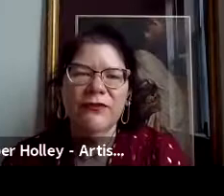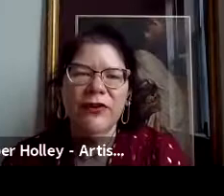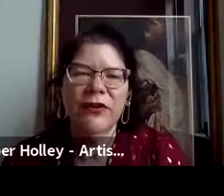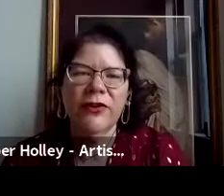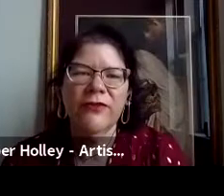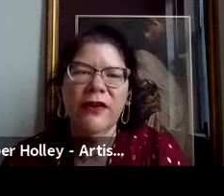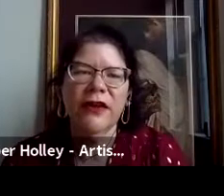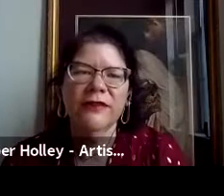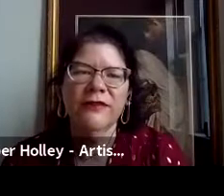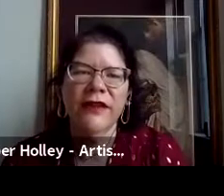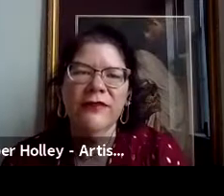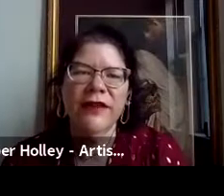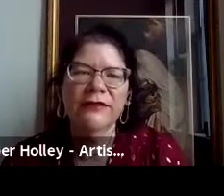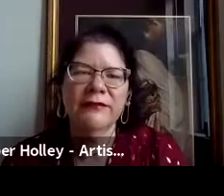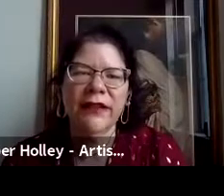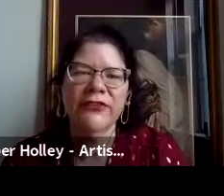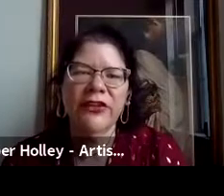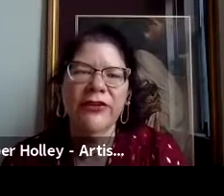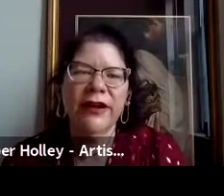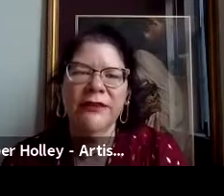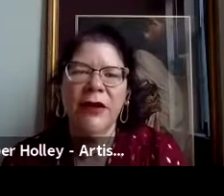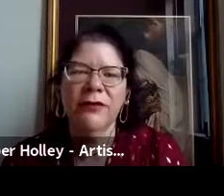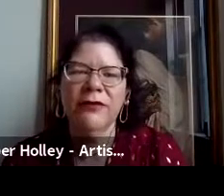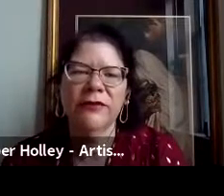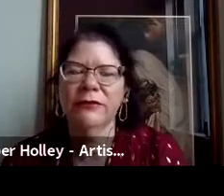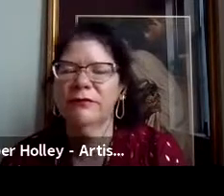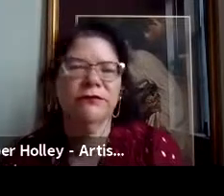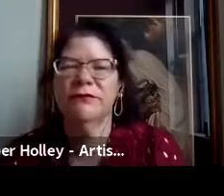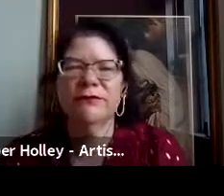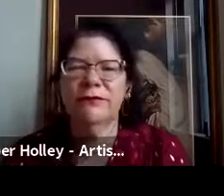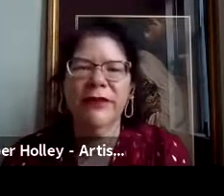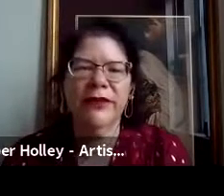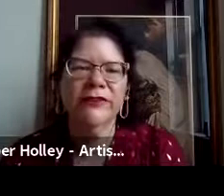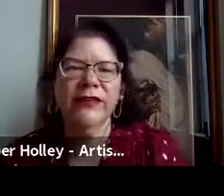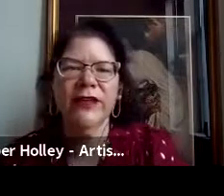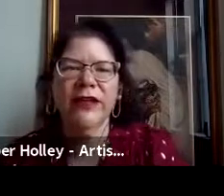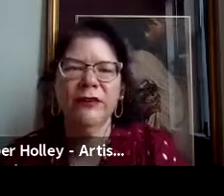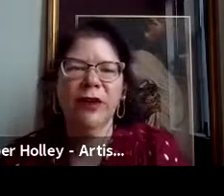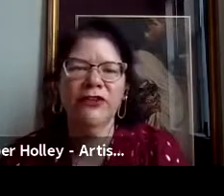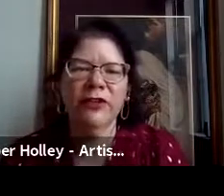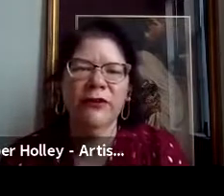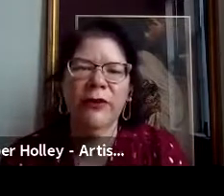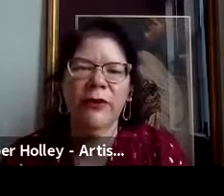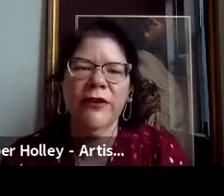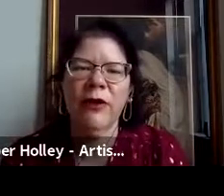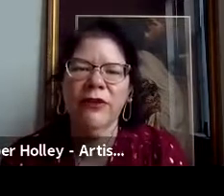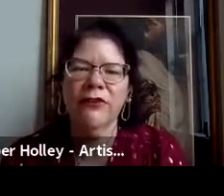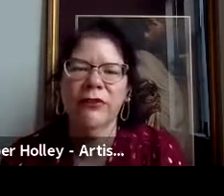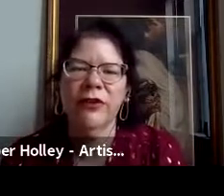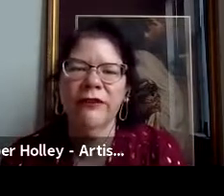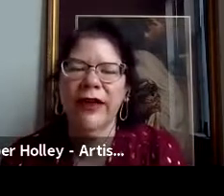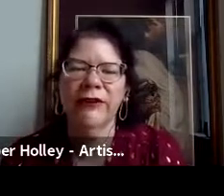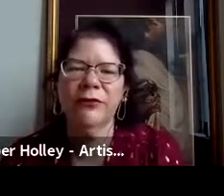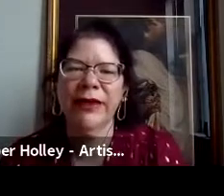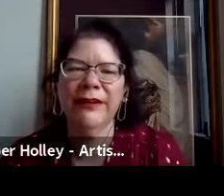this for her son's Valentine last year. I somehow was being good Tia and watching Oren while